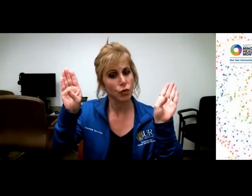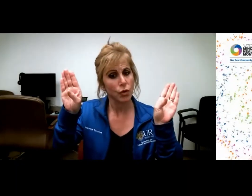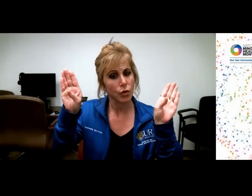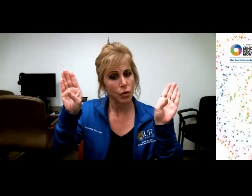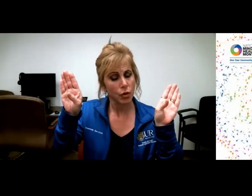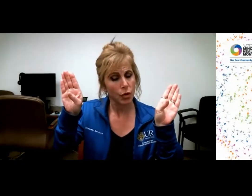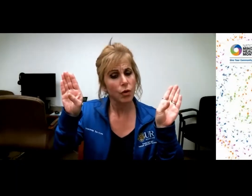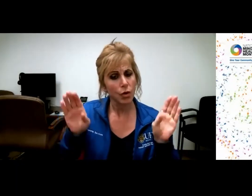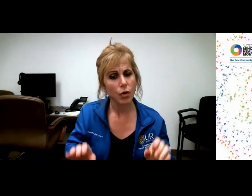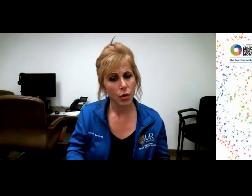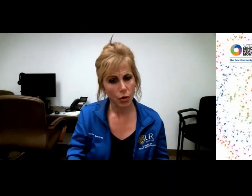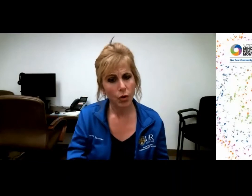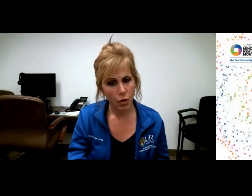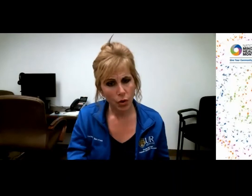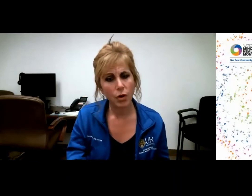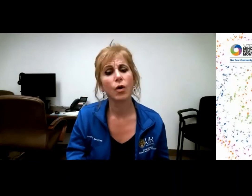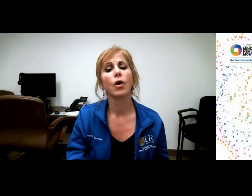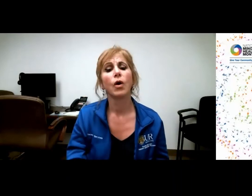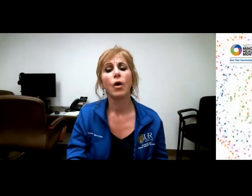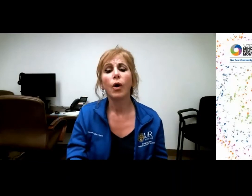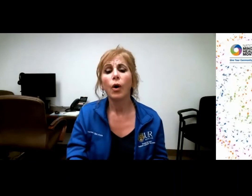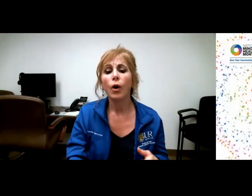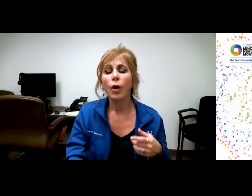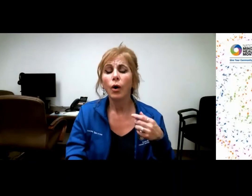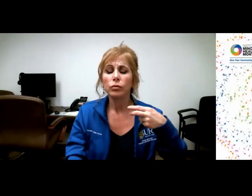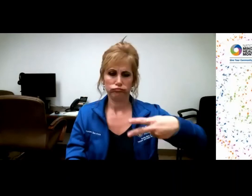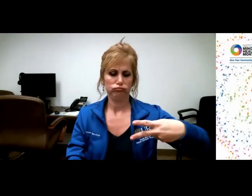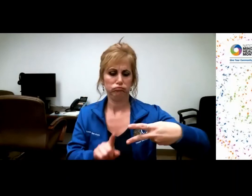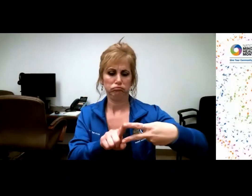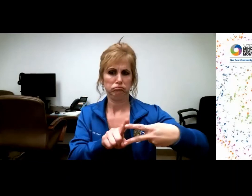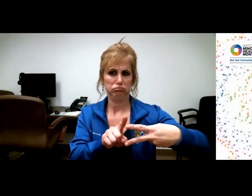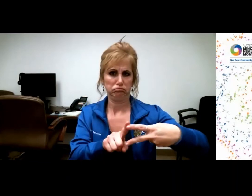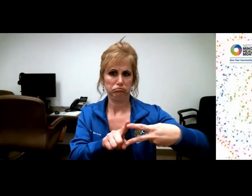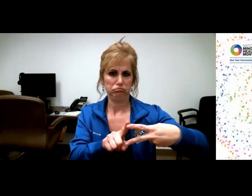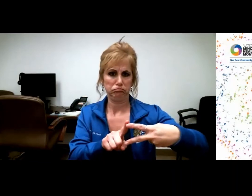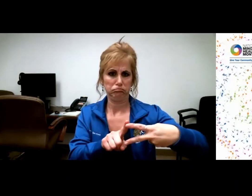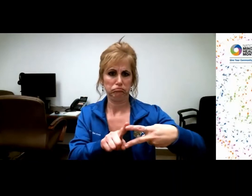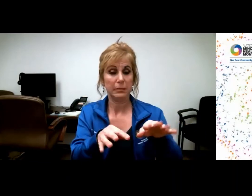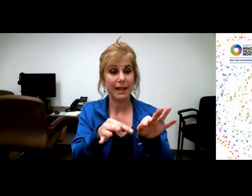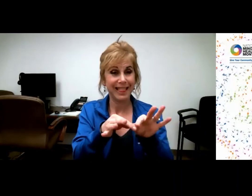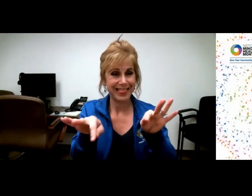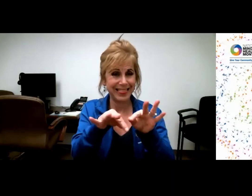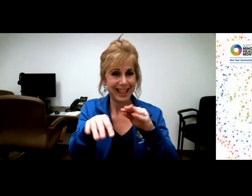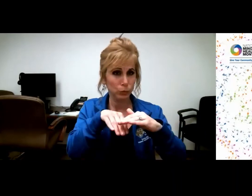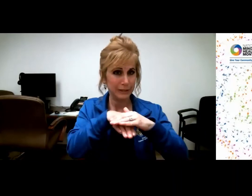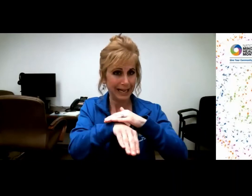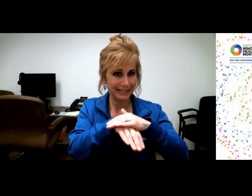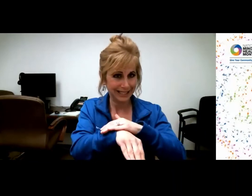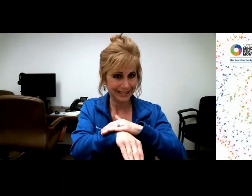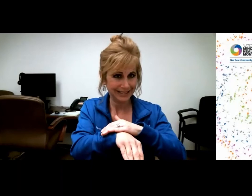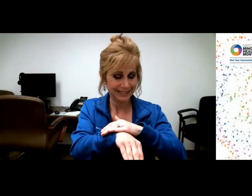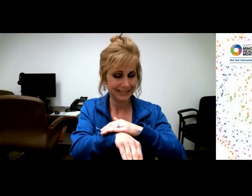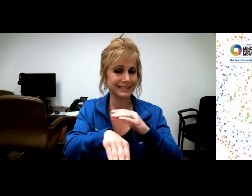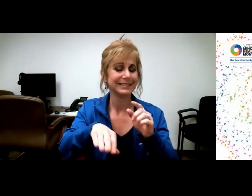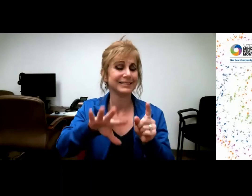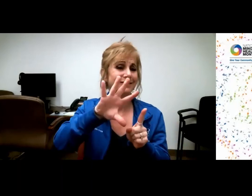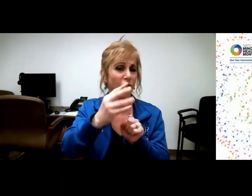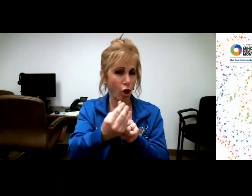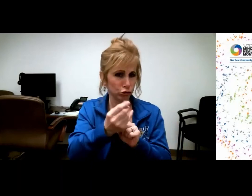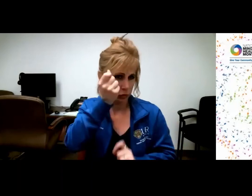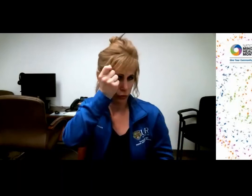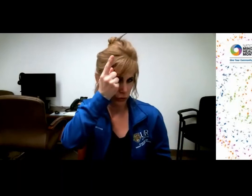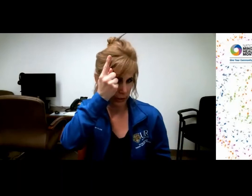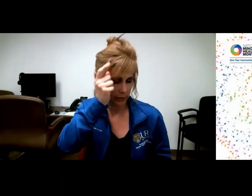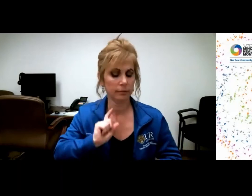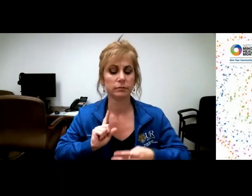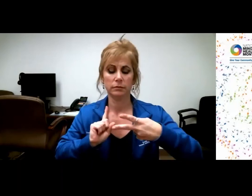One is, and to access to healthcare. One is language access and cultural competence. And the other is the role of family